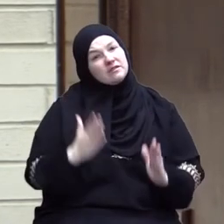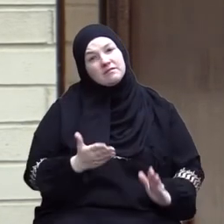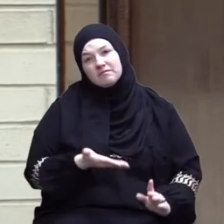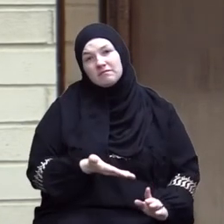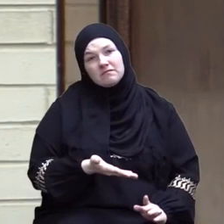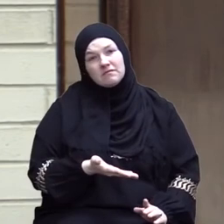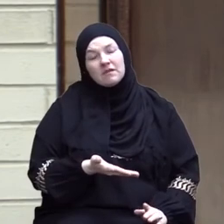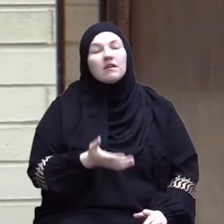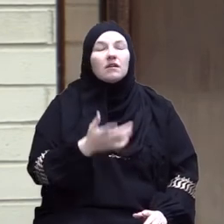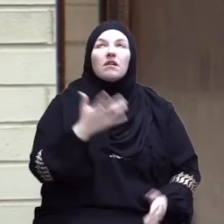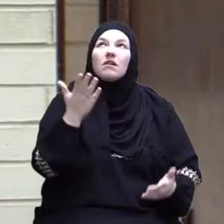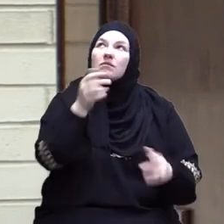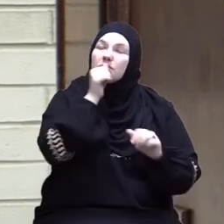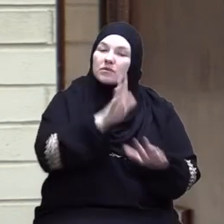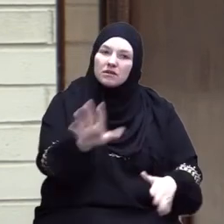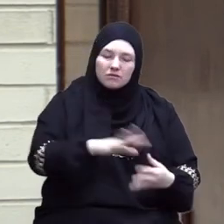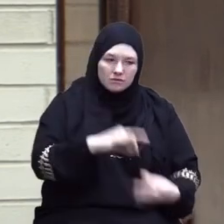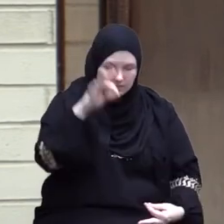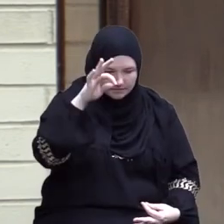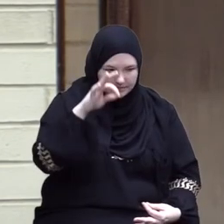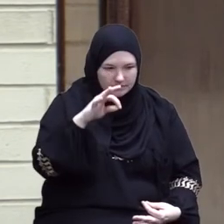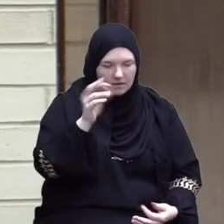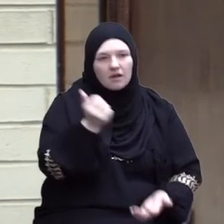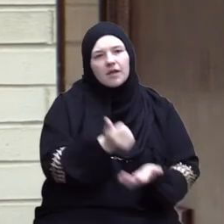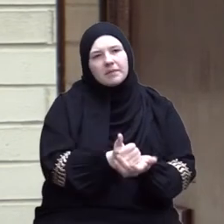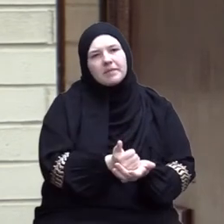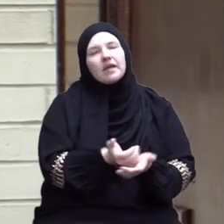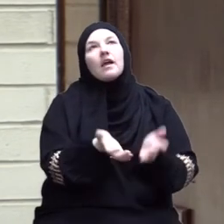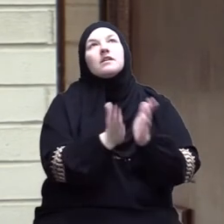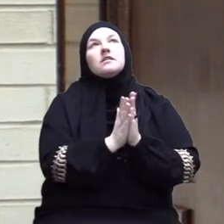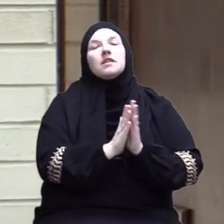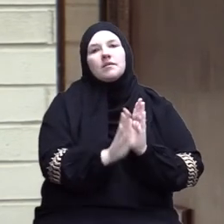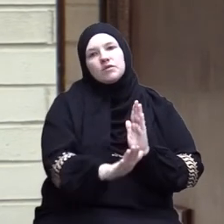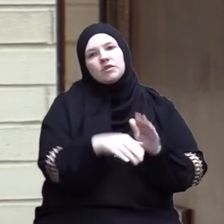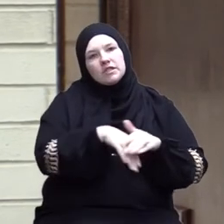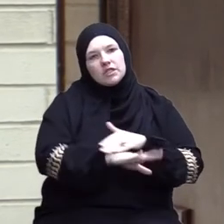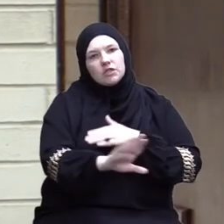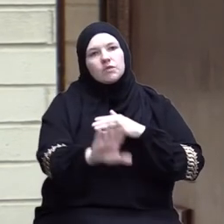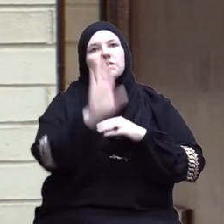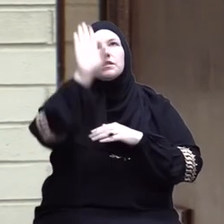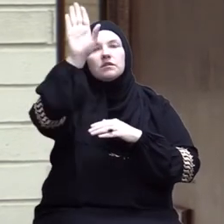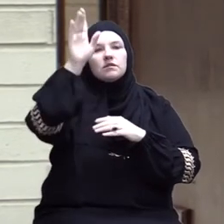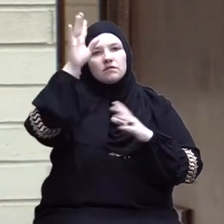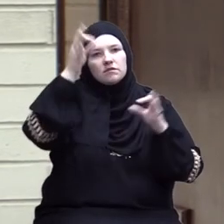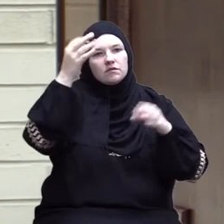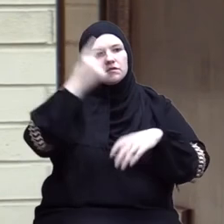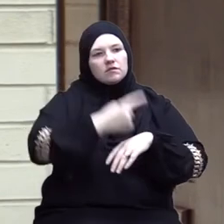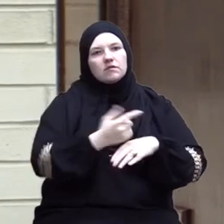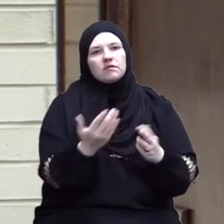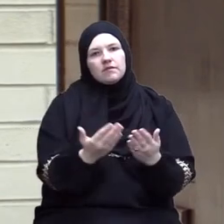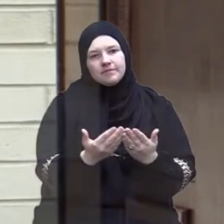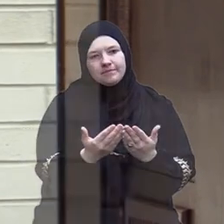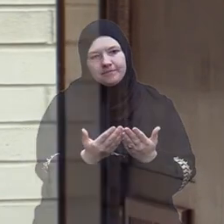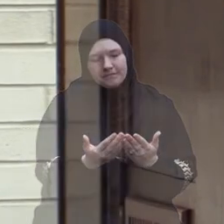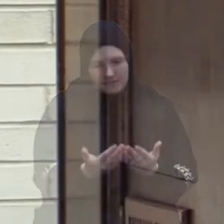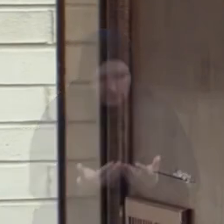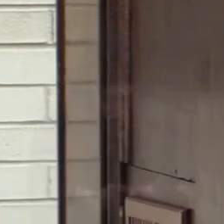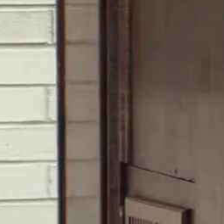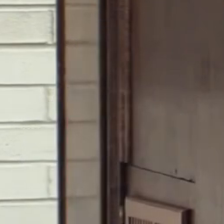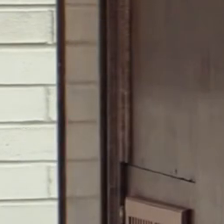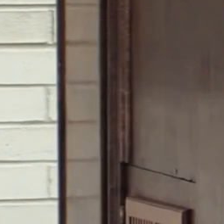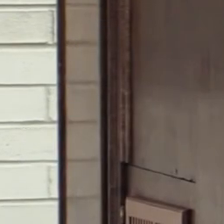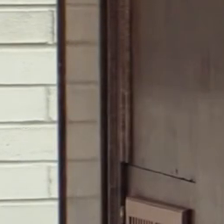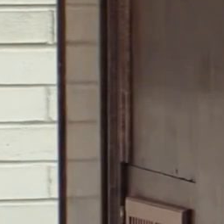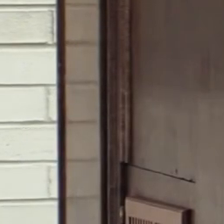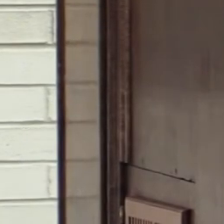would want to be. May Allah subhanahu wa ta'ala bless her soul and accept her into His merciful hands. Allahumma ahdina fi man